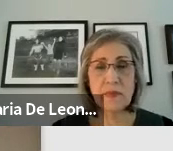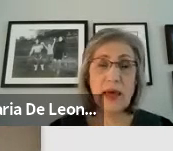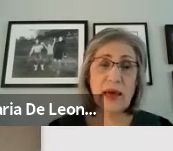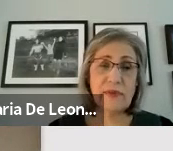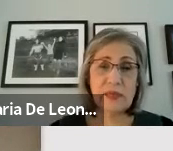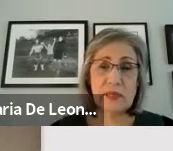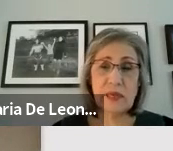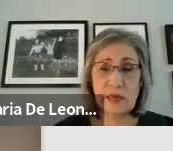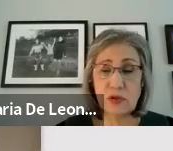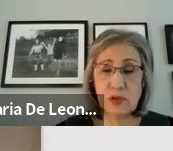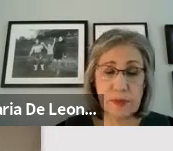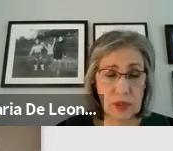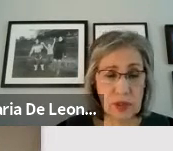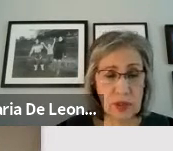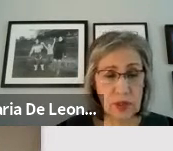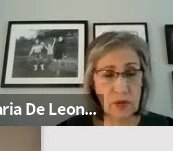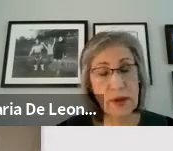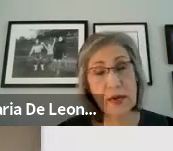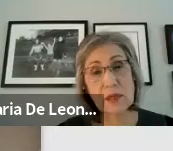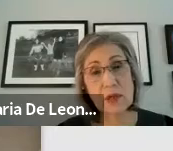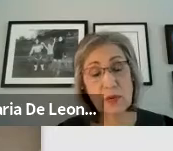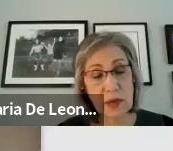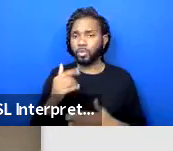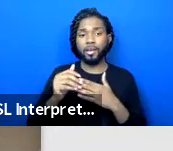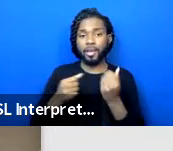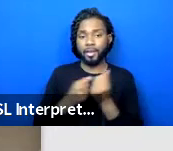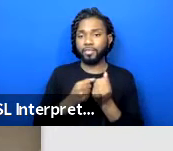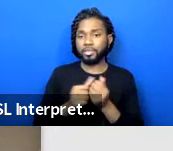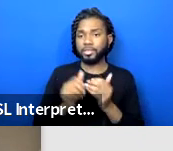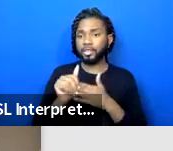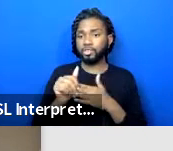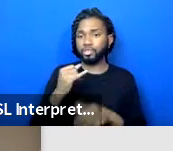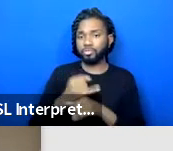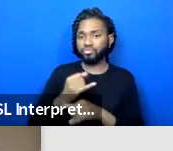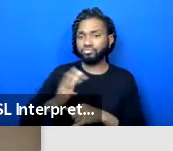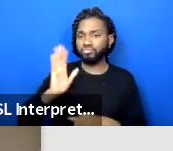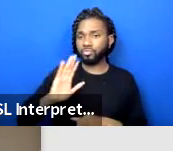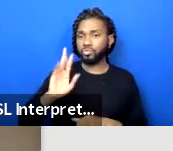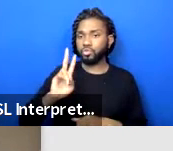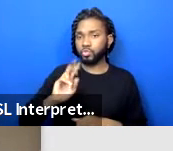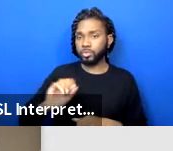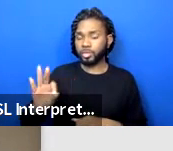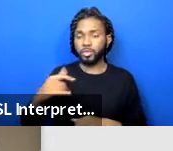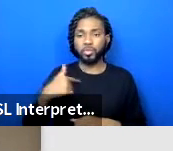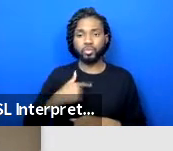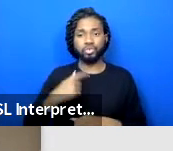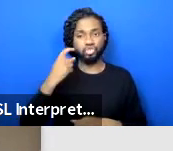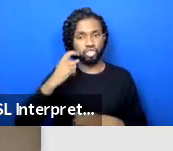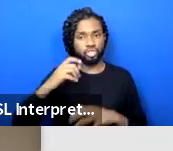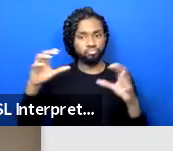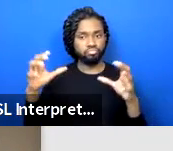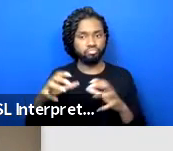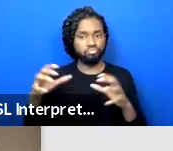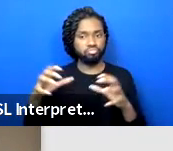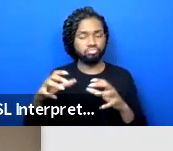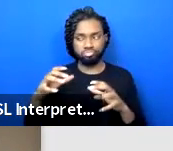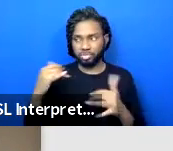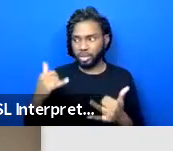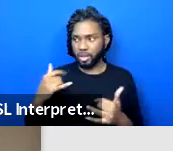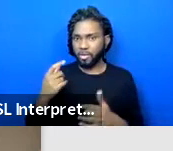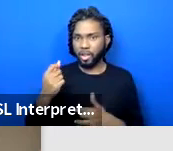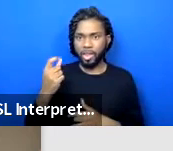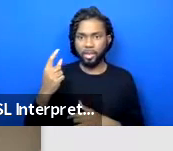the Advocacy Leadership Institute back in 2009. We just convened our 11th